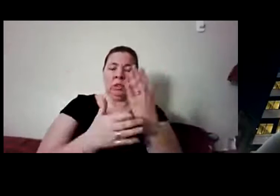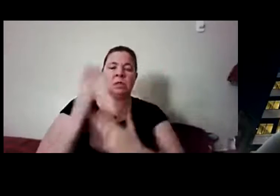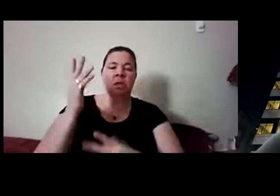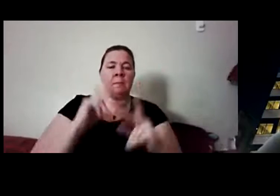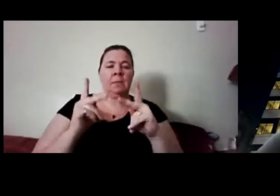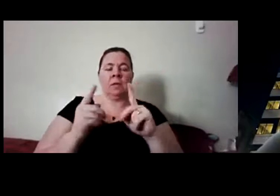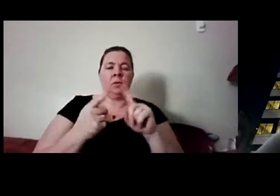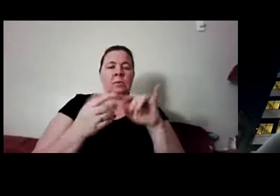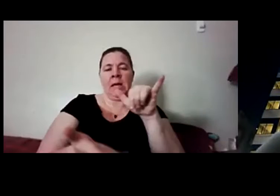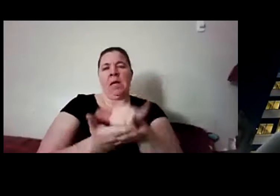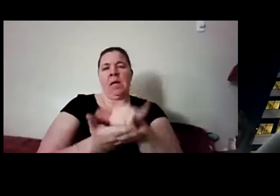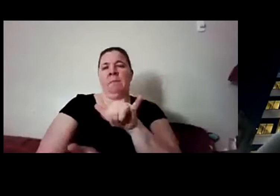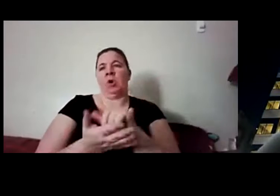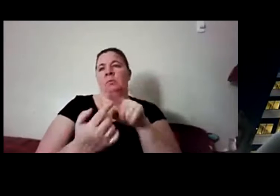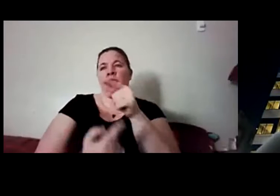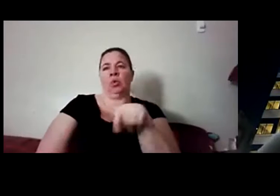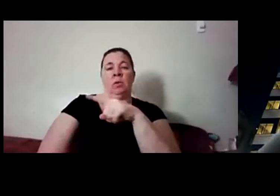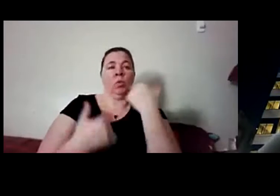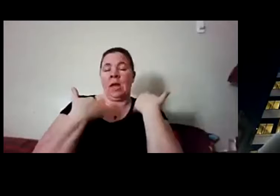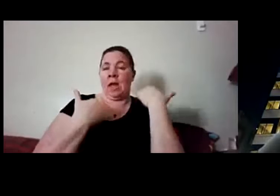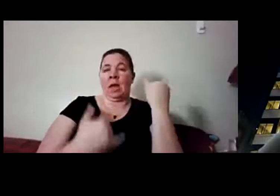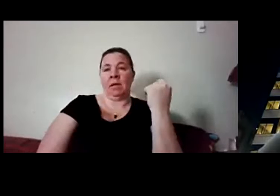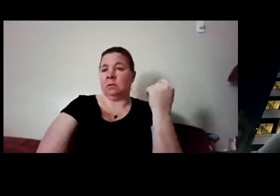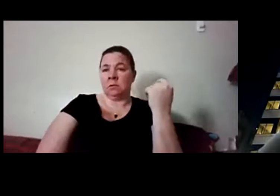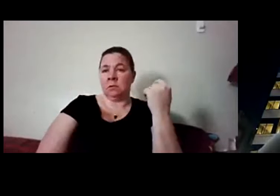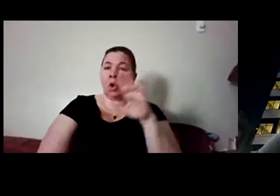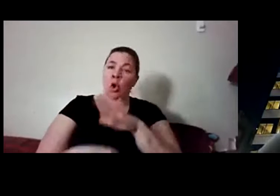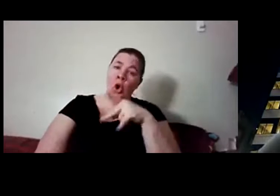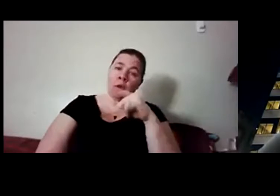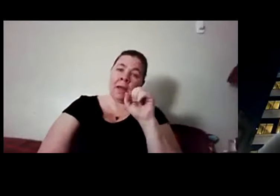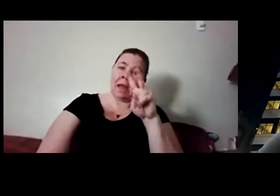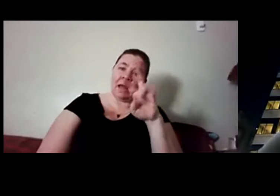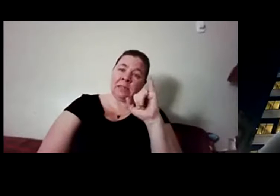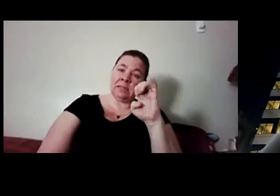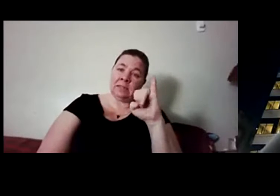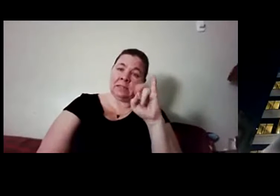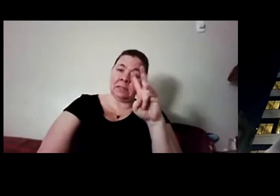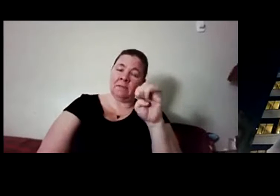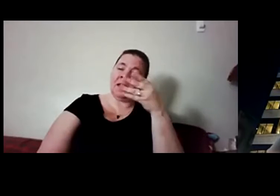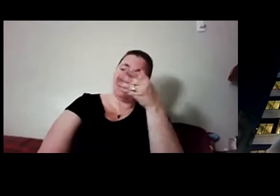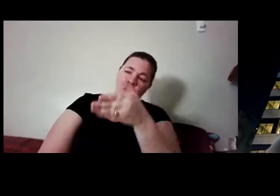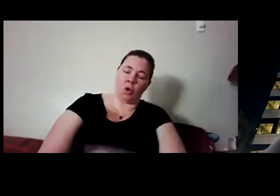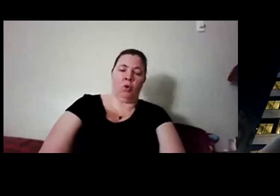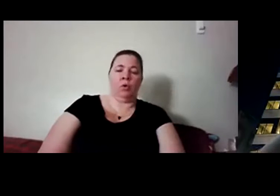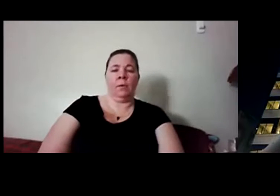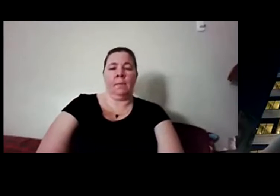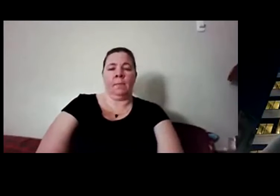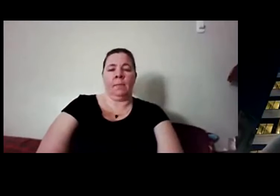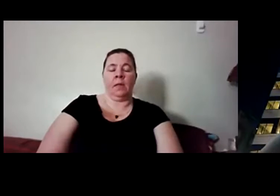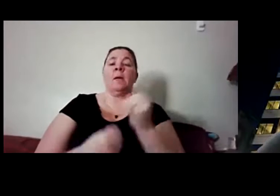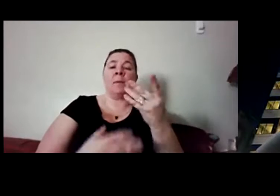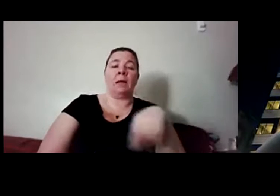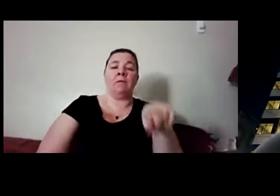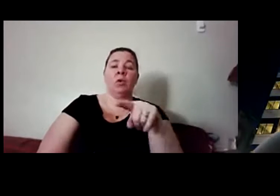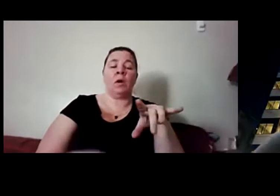almost impossible, but we got it. Onpassive is there. Okay? Now, a bunch of you here are